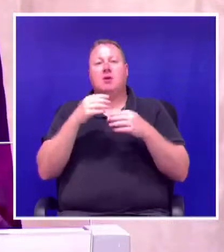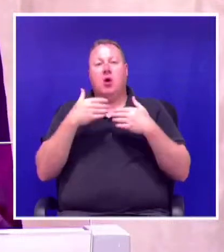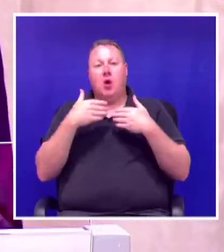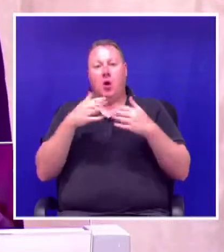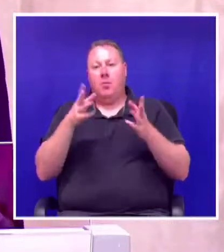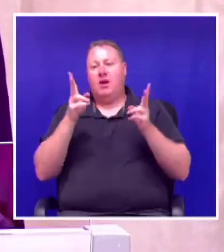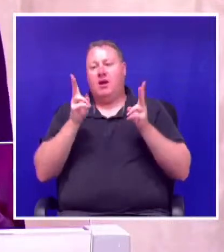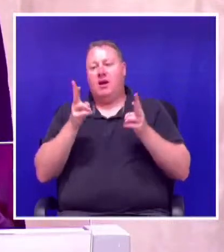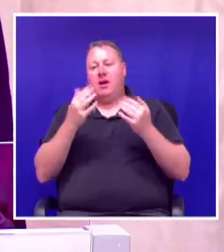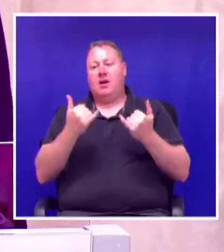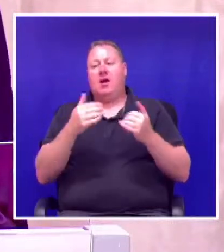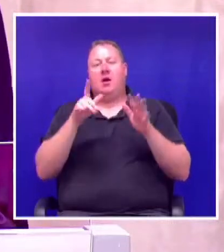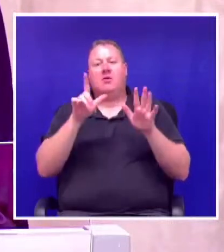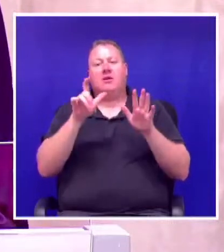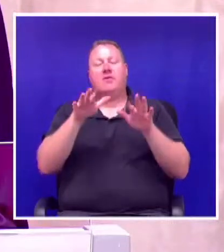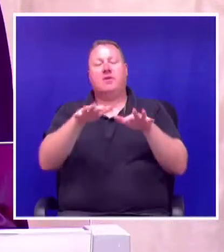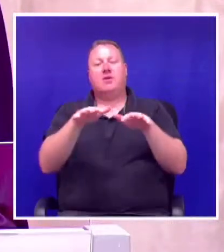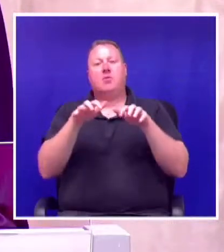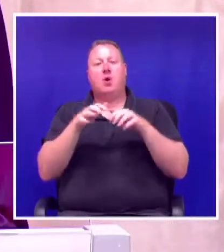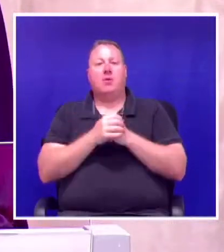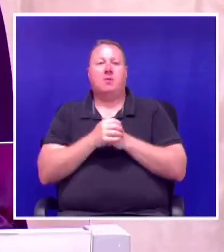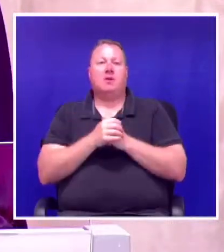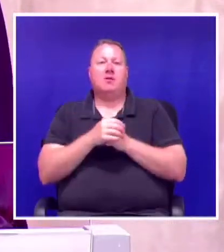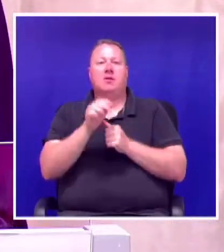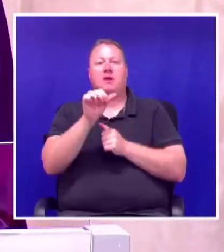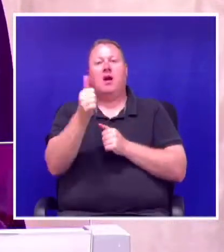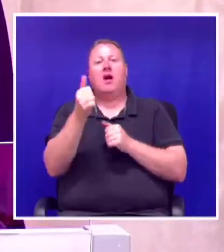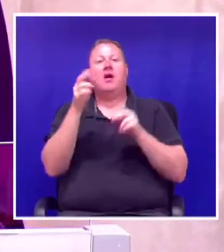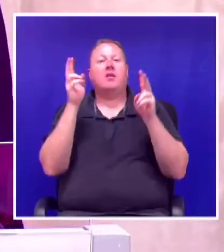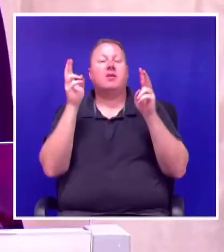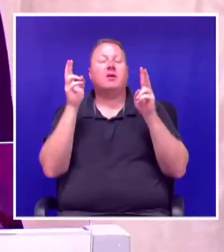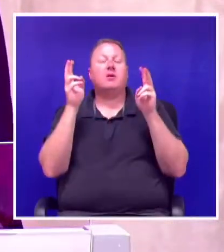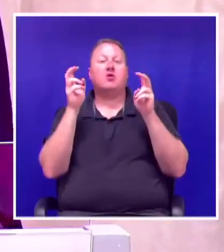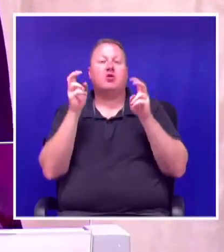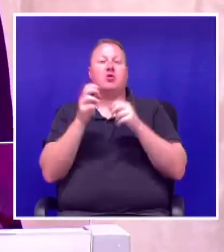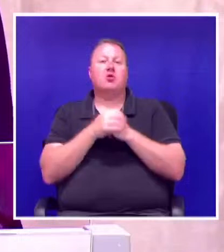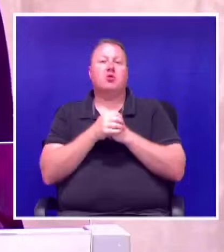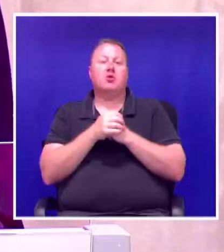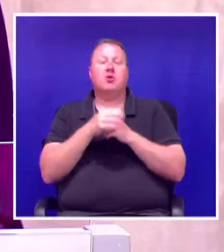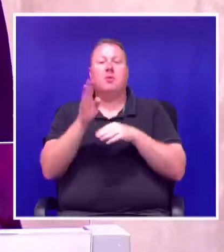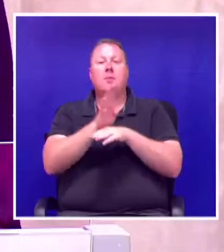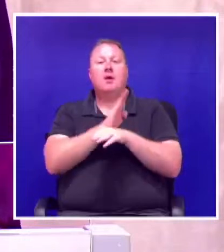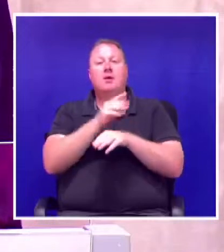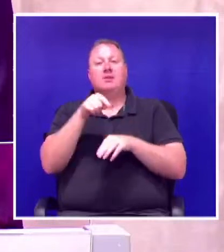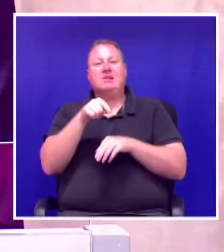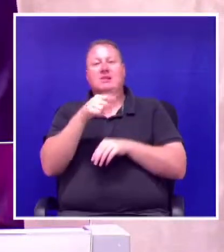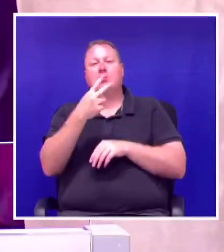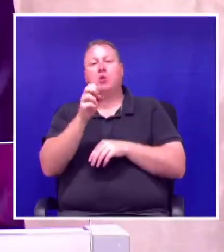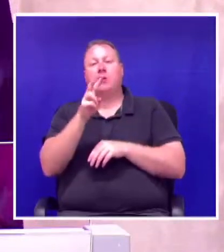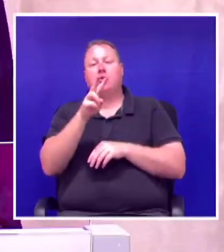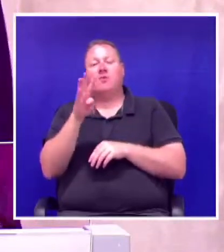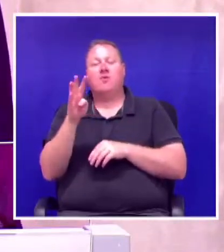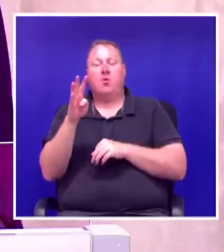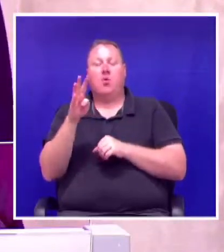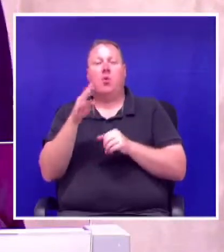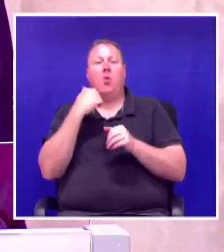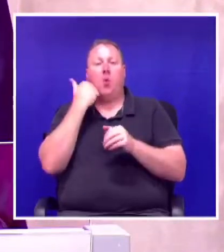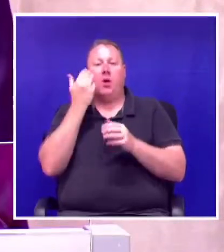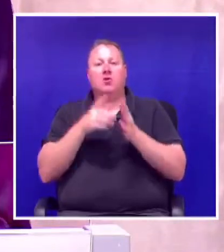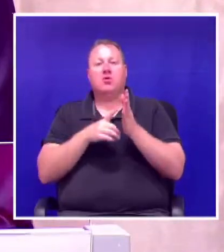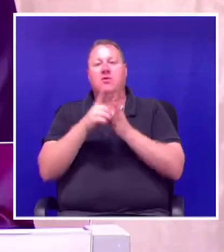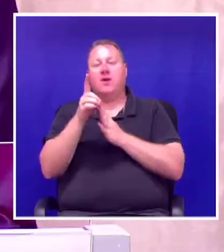Parliament. Among other matters, the National State Enterprise Bill 2024 is aimed at developing